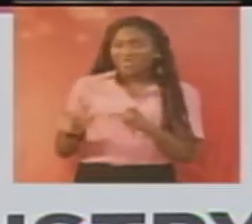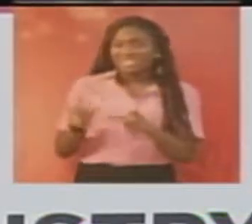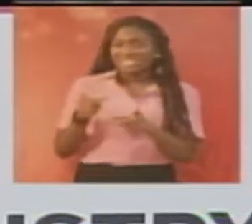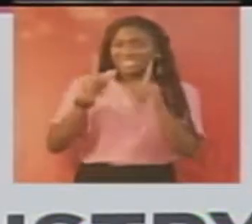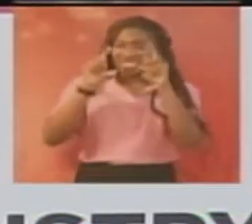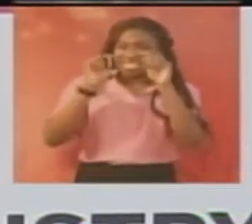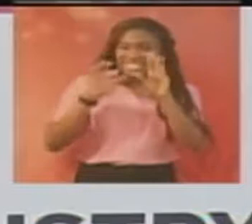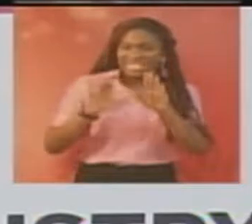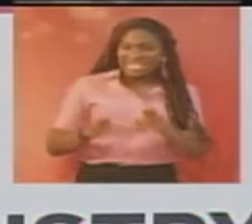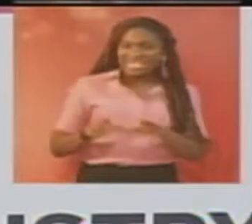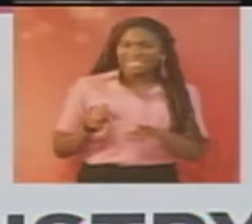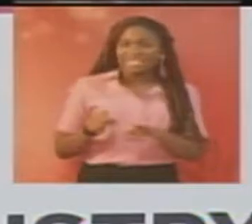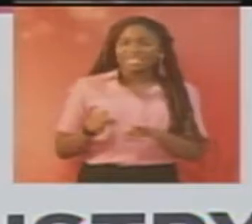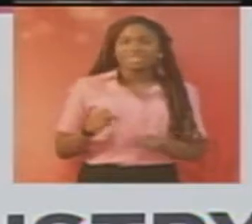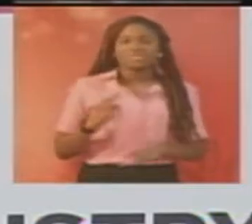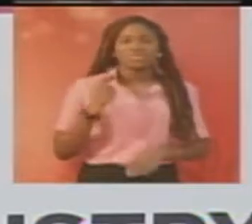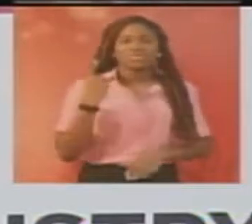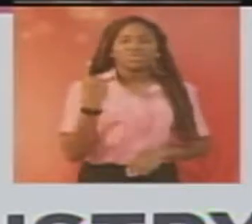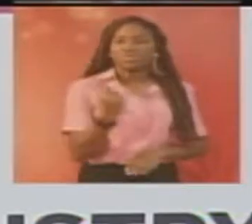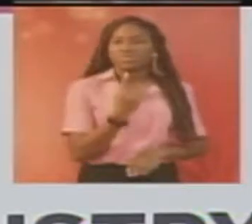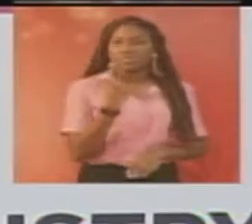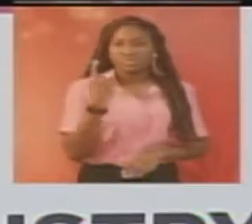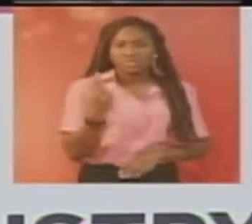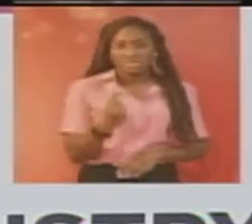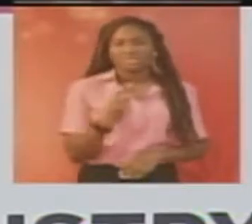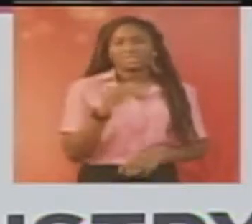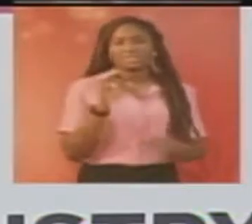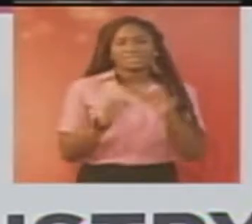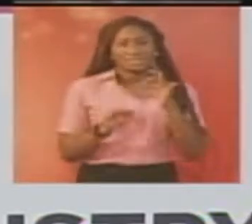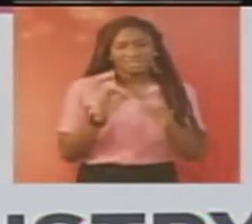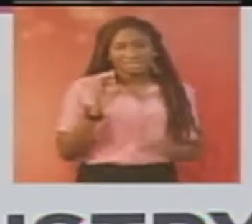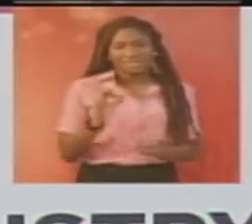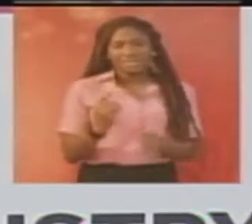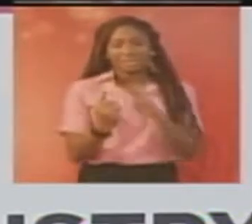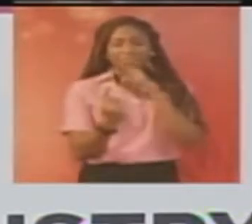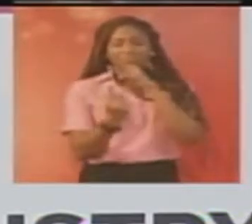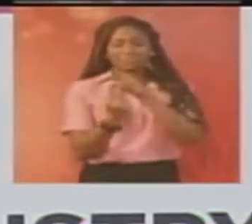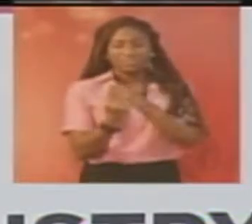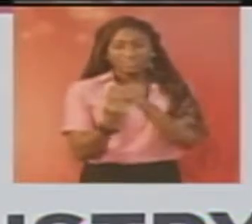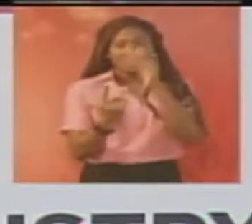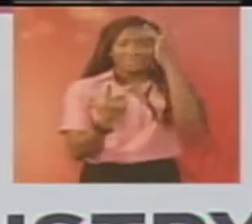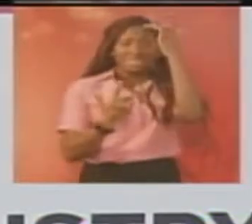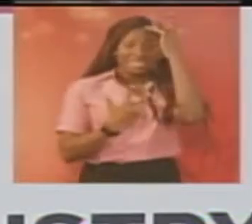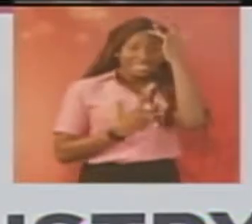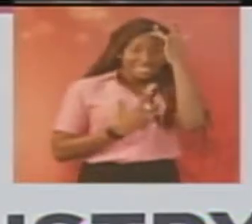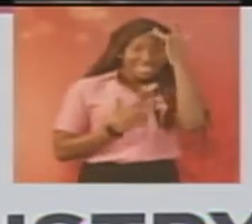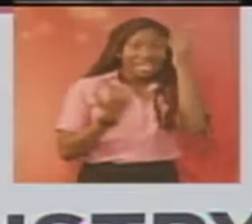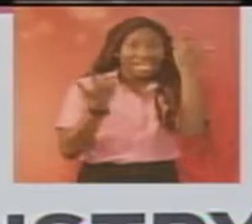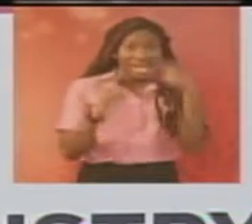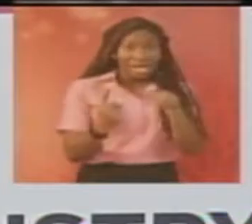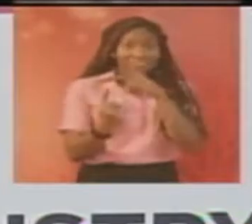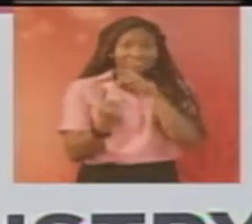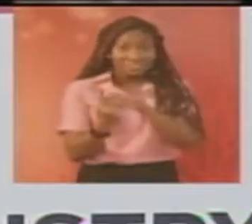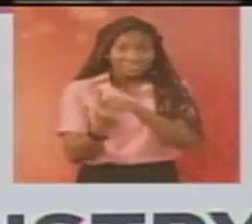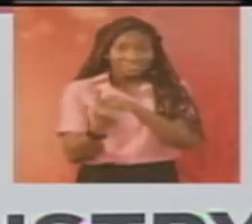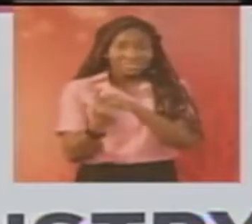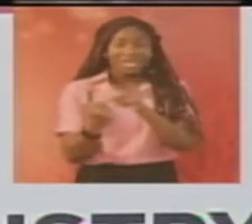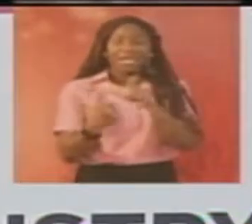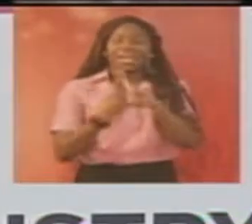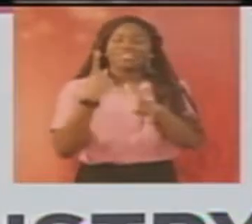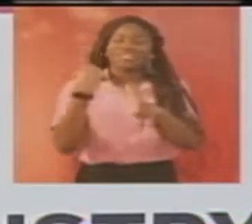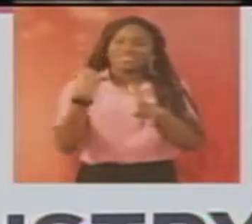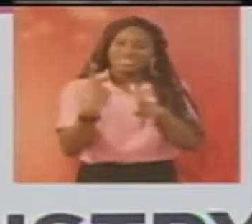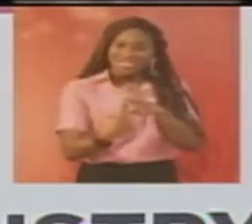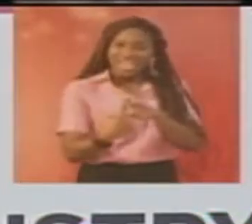those lines are initiated or triggered by the actual identification of a confirmed